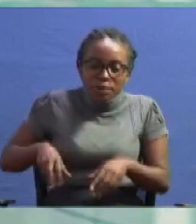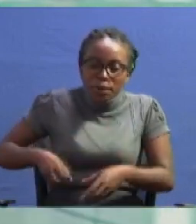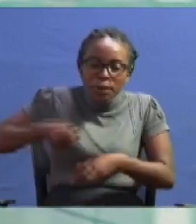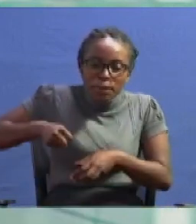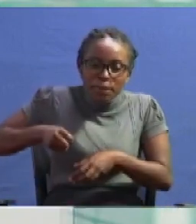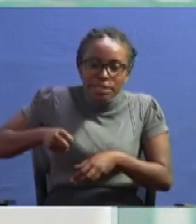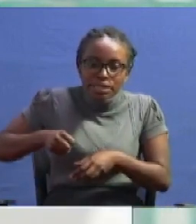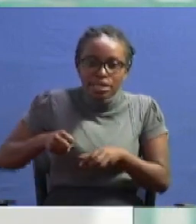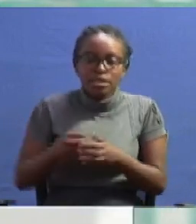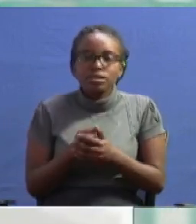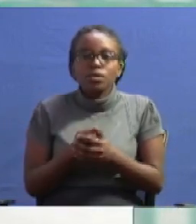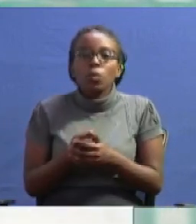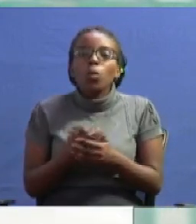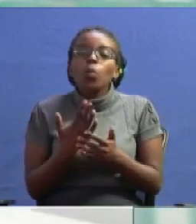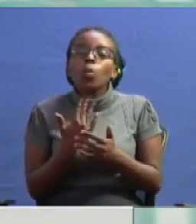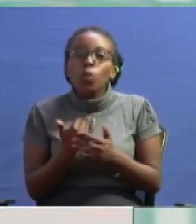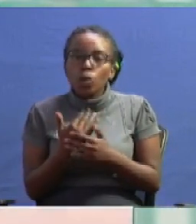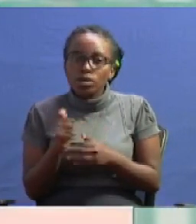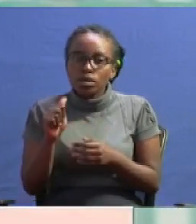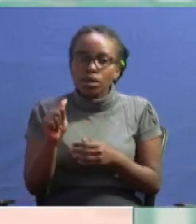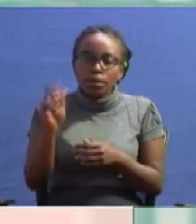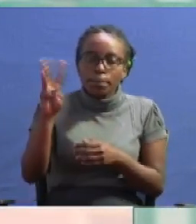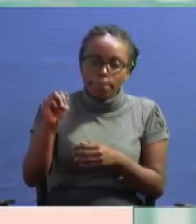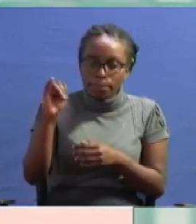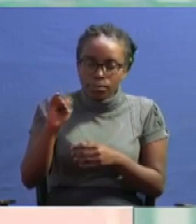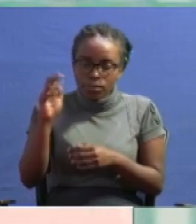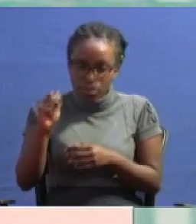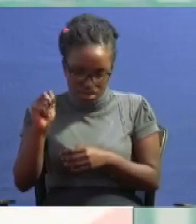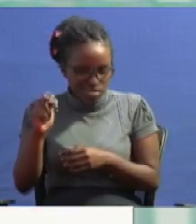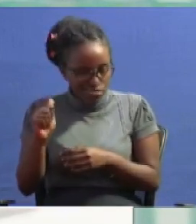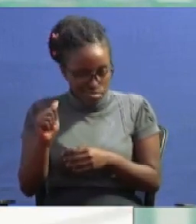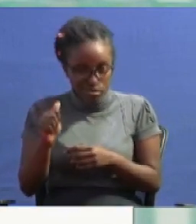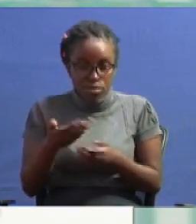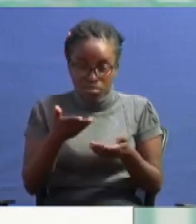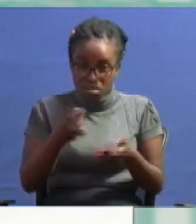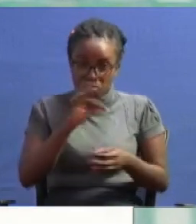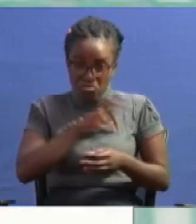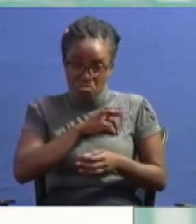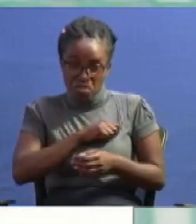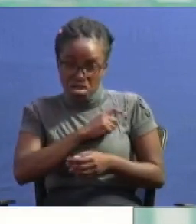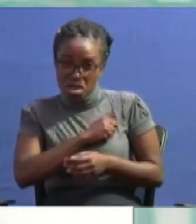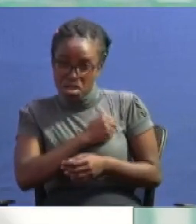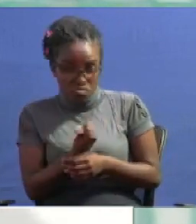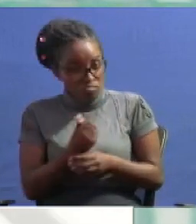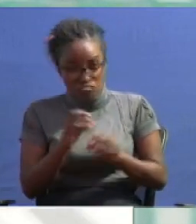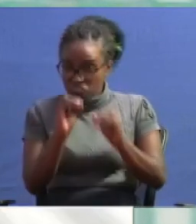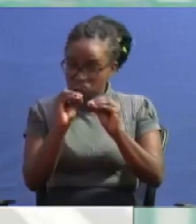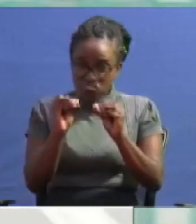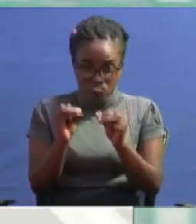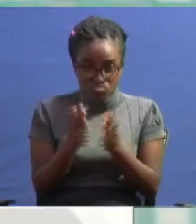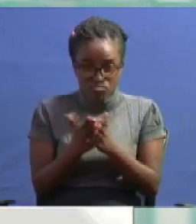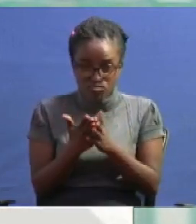acknowledge that, we have an Amina somewhere who is disadvantaged, and that is why we have the equalization fund. But we cannot